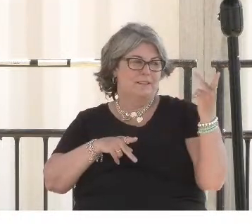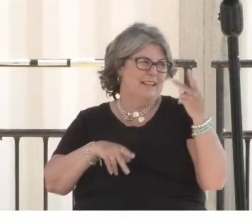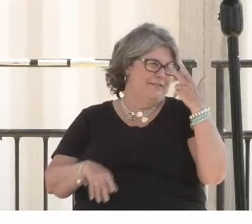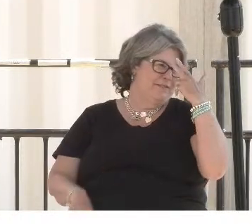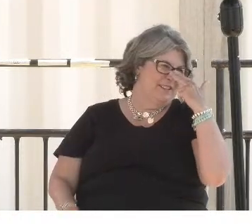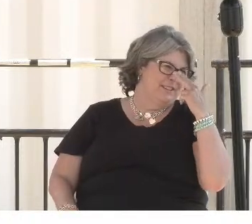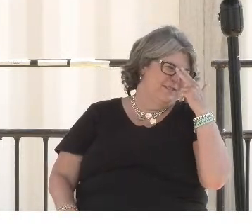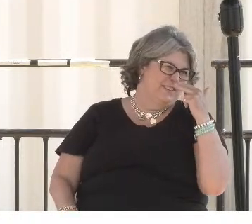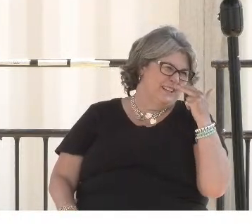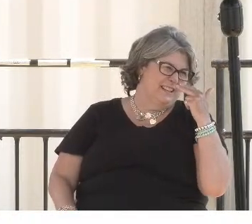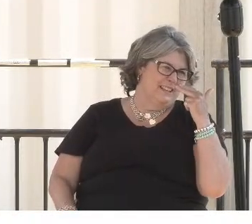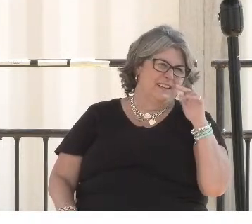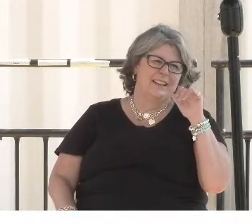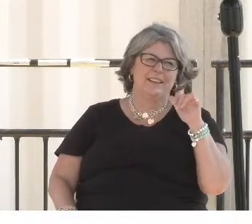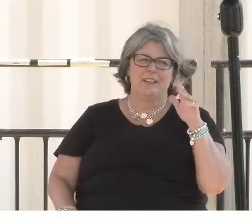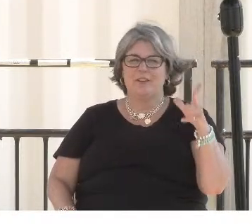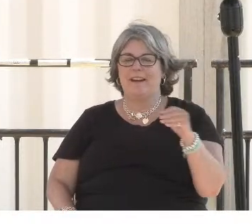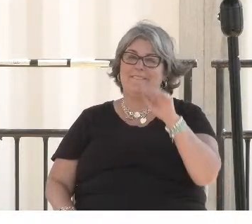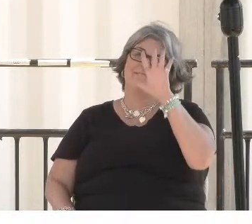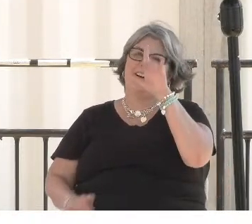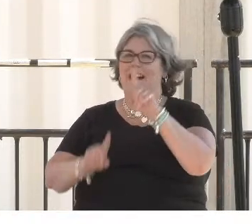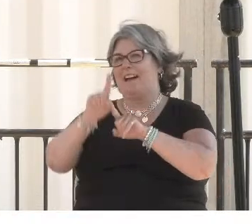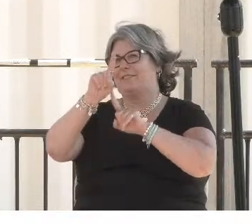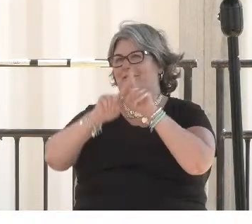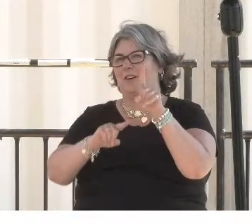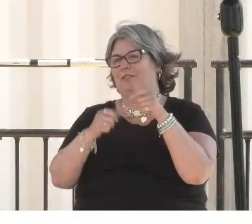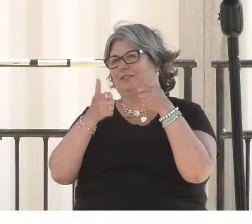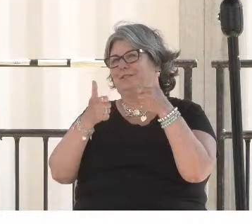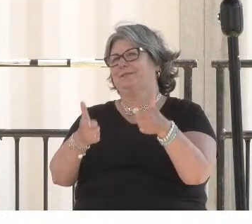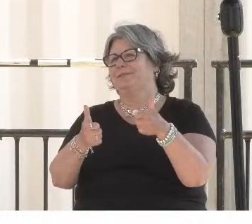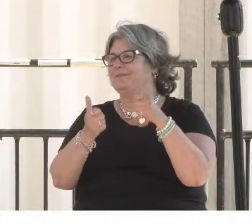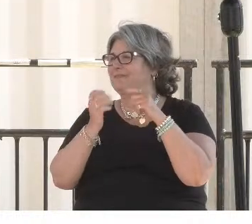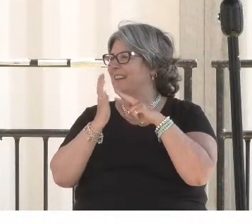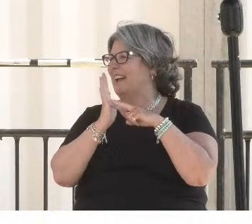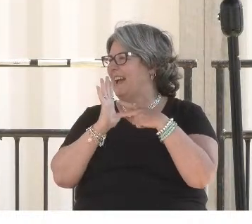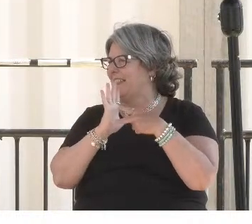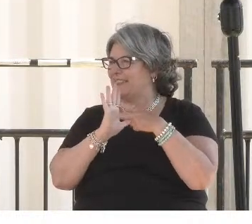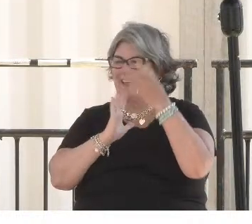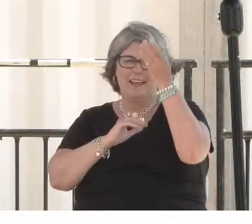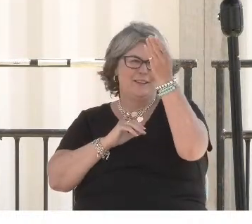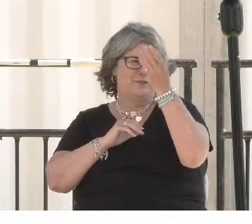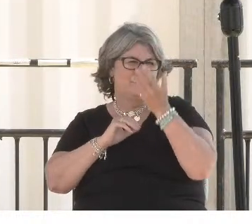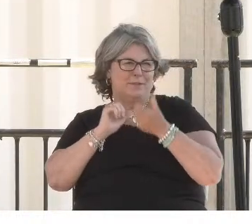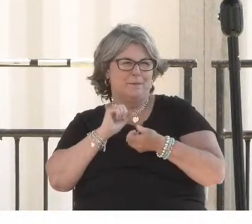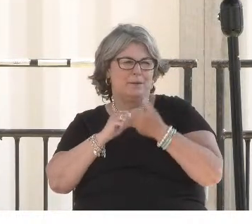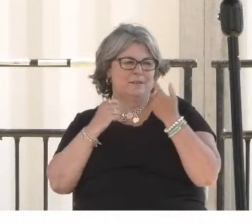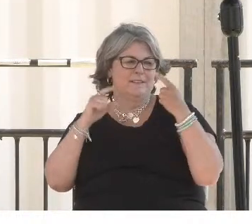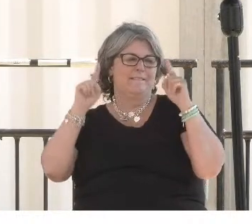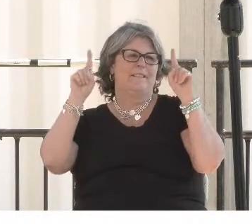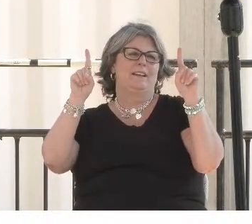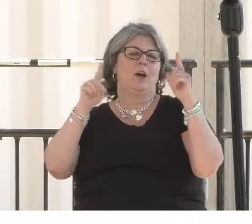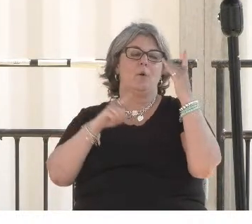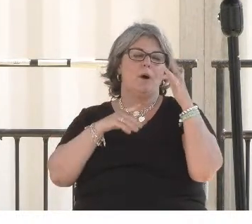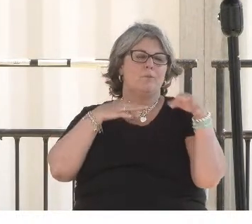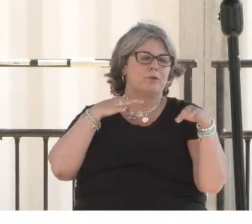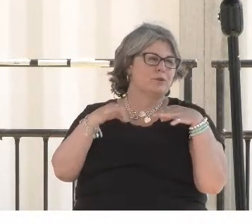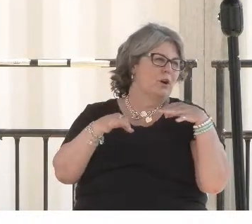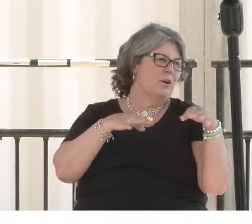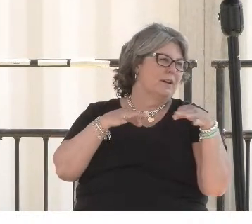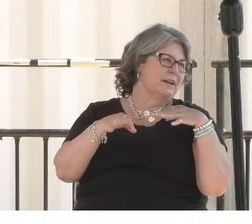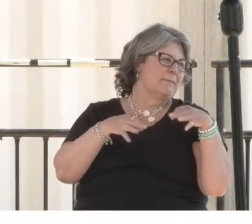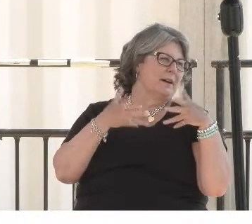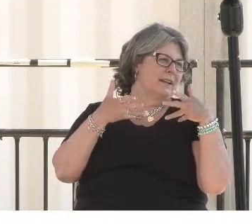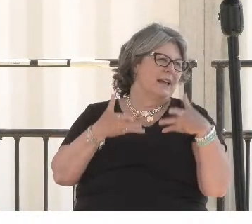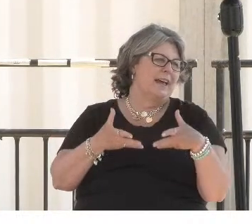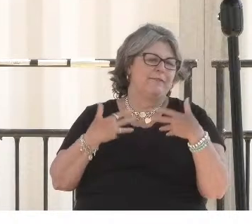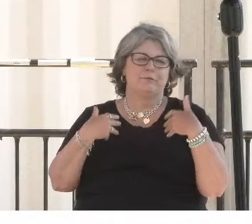you put 5 stars by that. And that to me is the most effective way, because we're talking about such a heavy